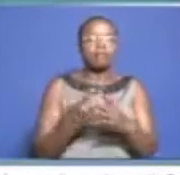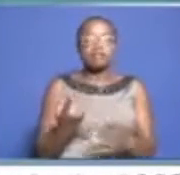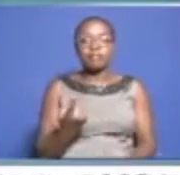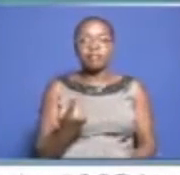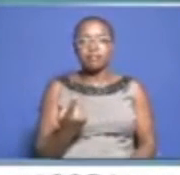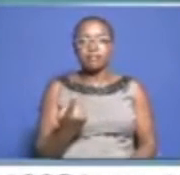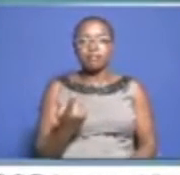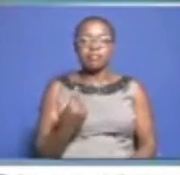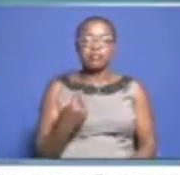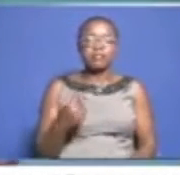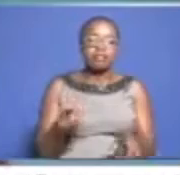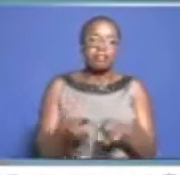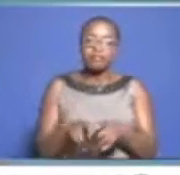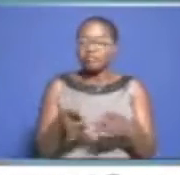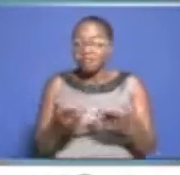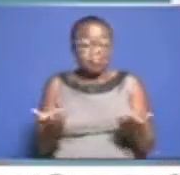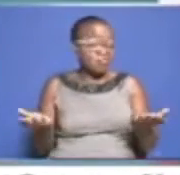what you might call Rohoju rugby.